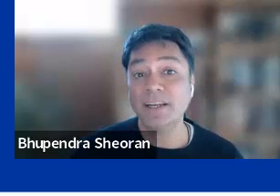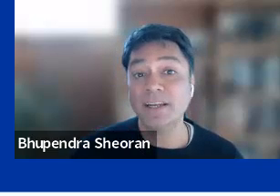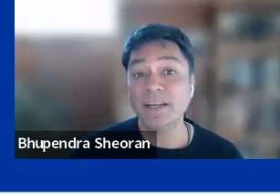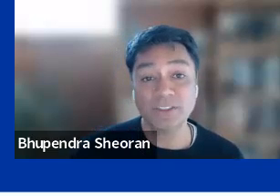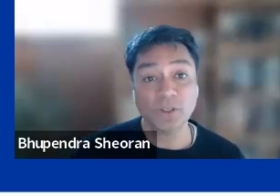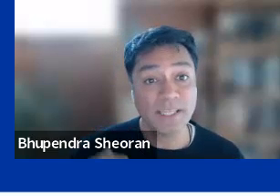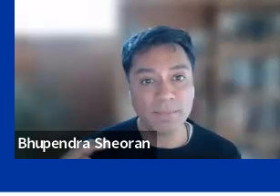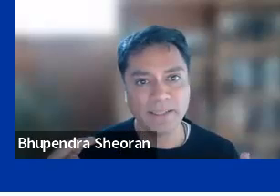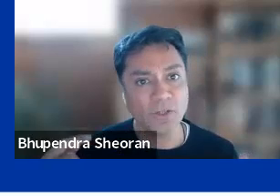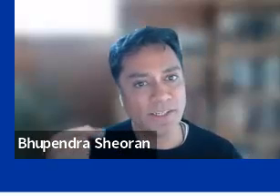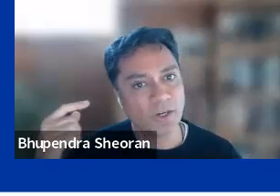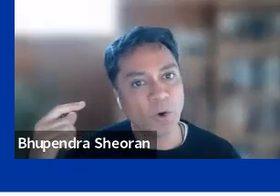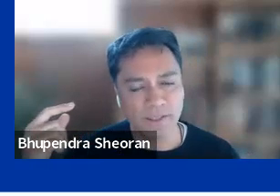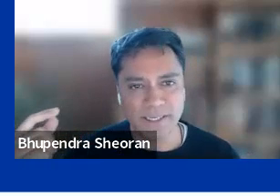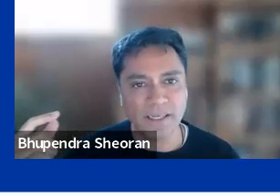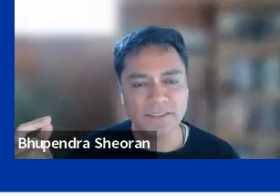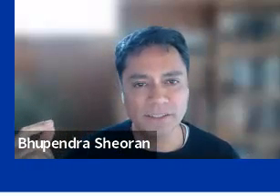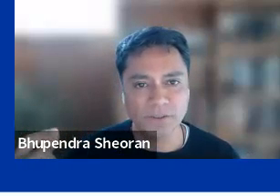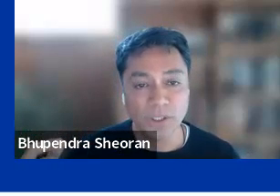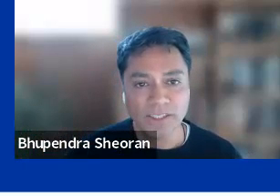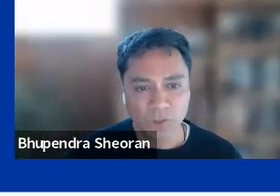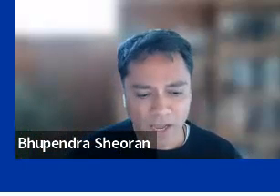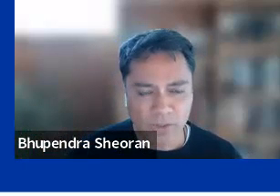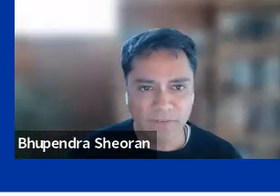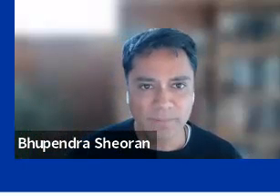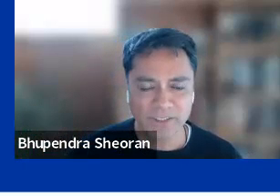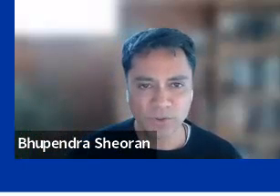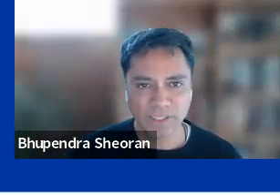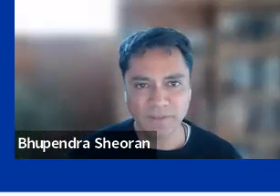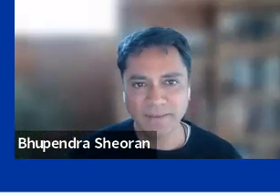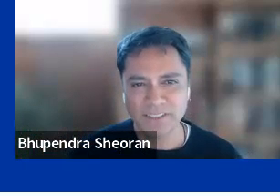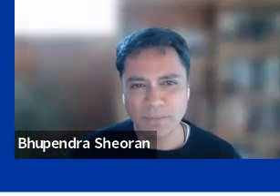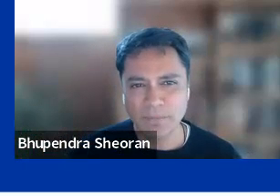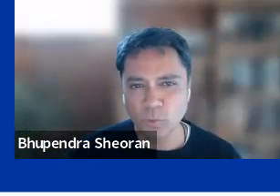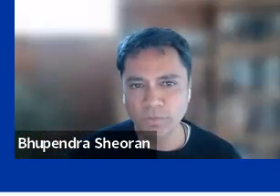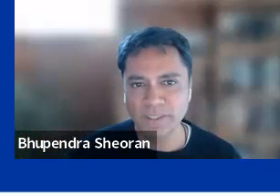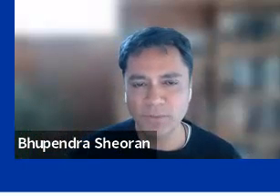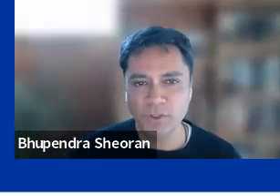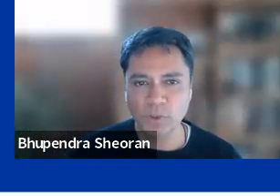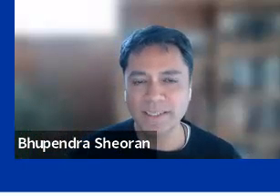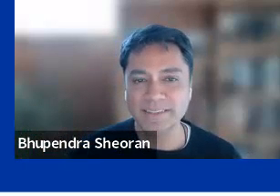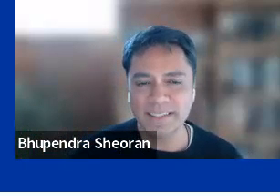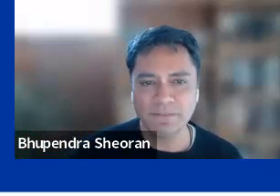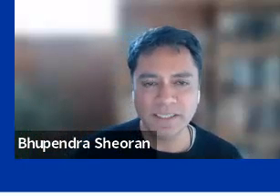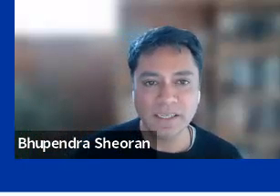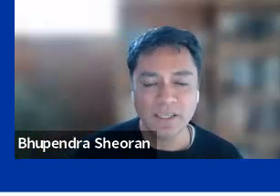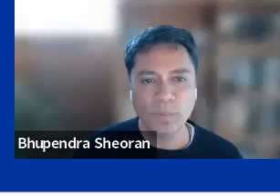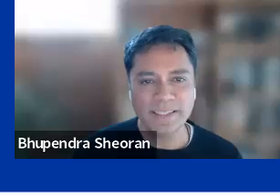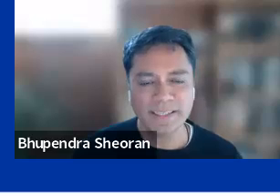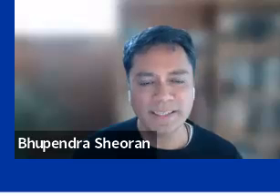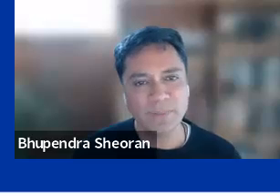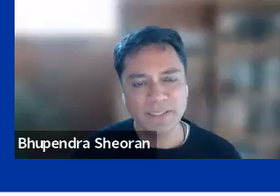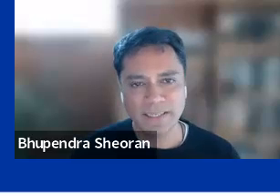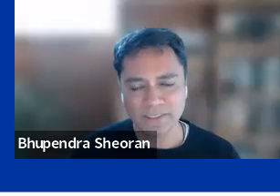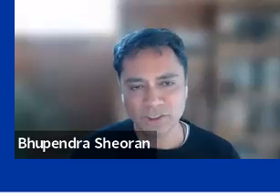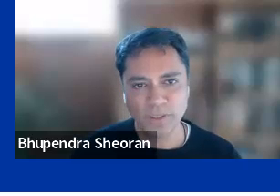may not have been addressed or they might not recall the answer to. So how can we make sure that we have some tool for them to utilize in the field where